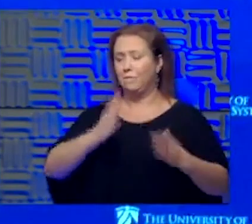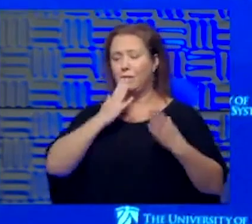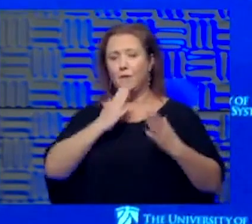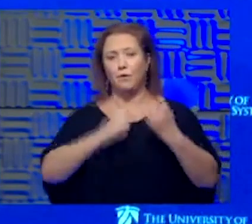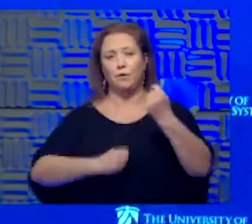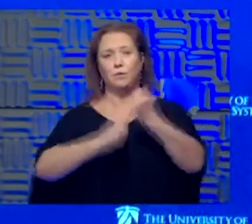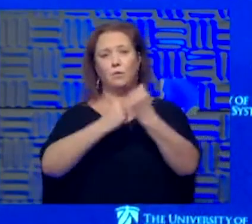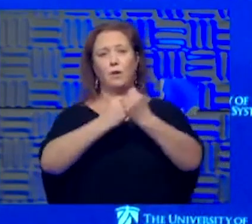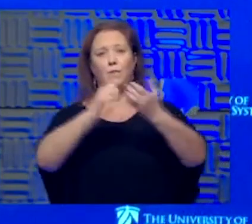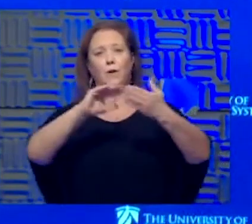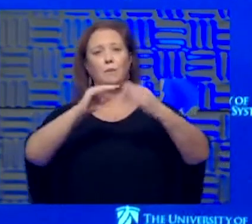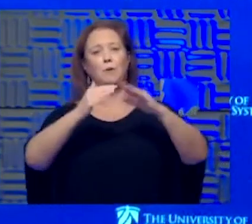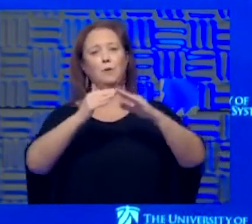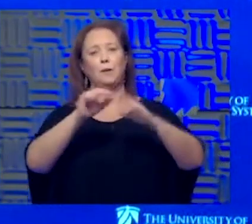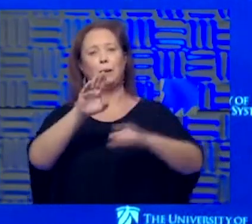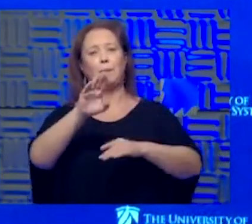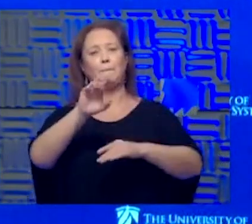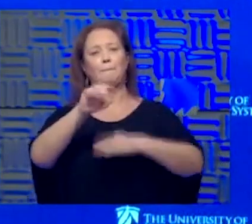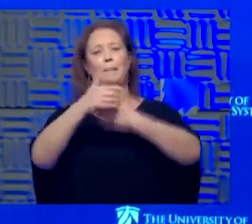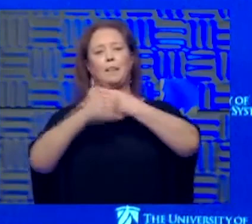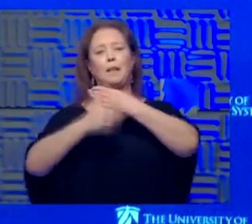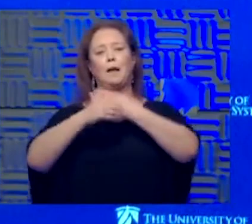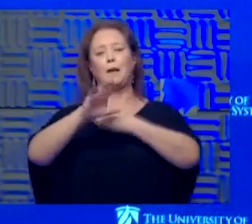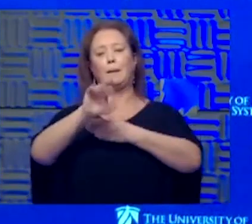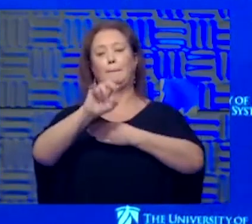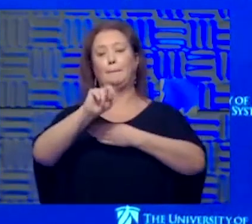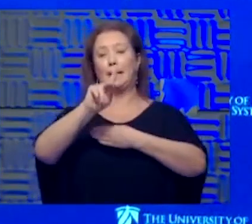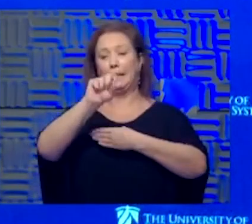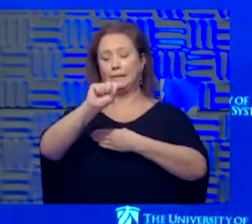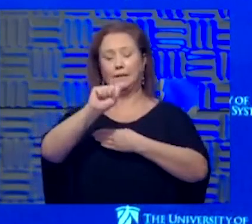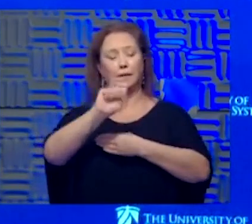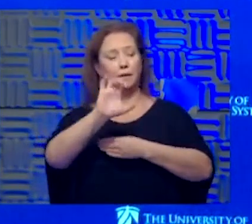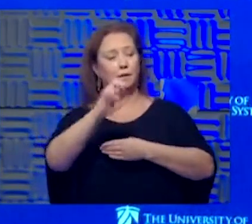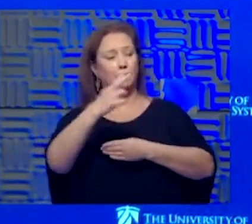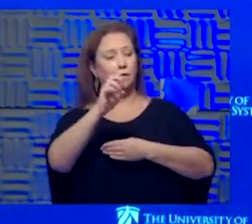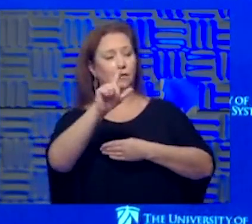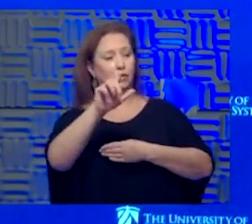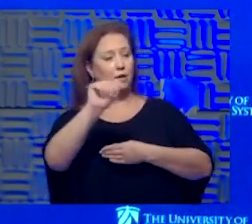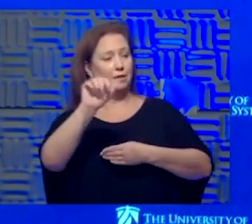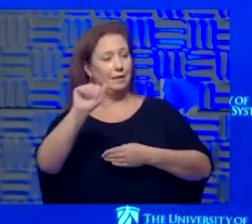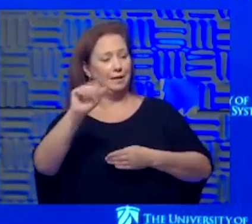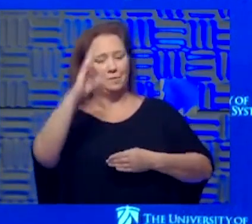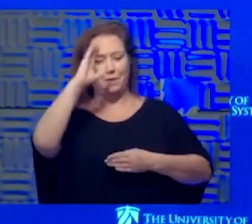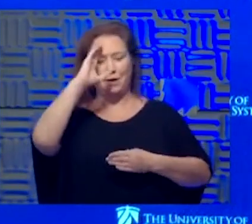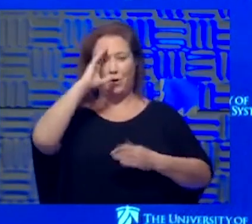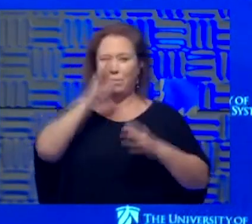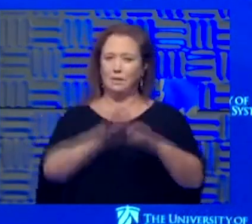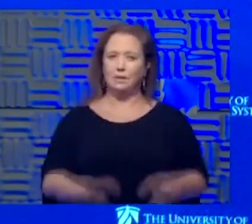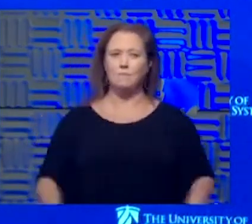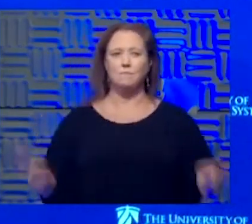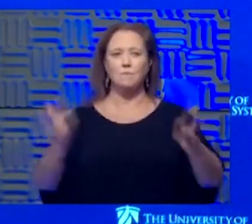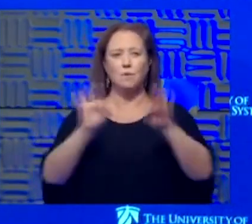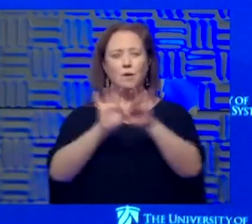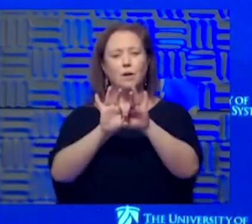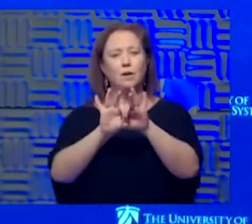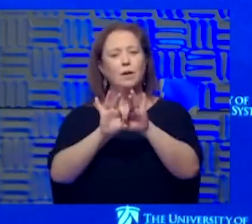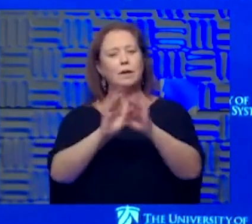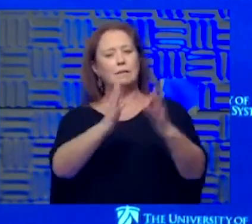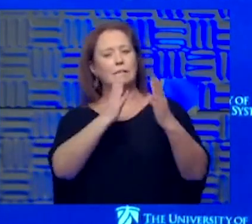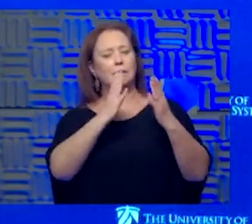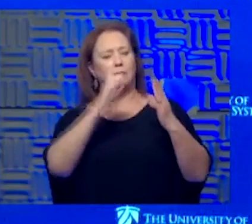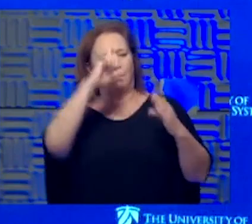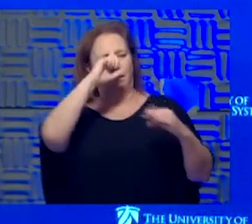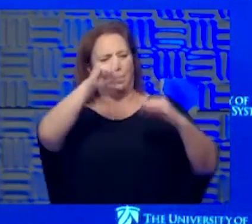of our community blood banks, because, Chelsea, again, we know how important that is. As you look forward, Chelsea, just to think